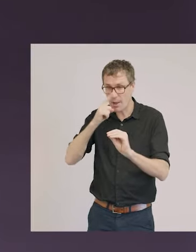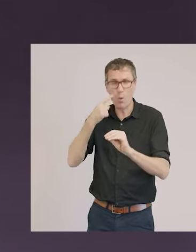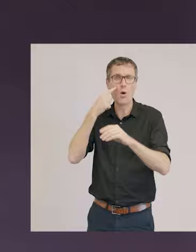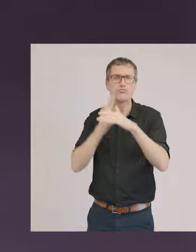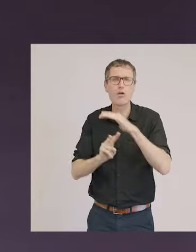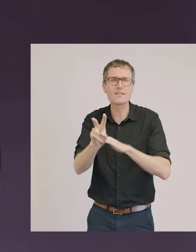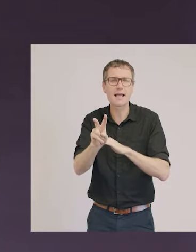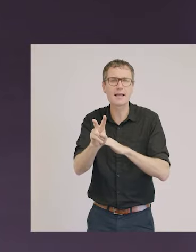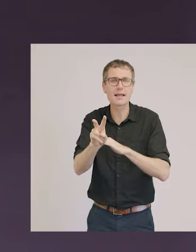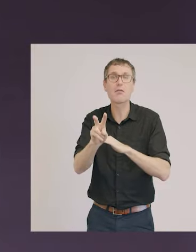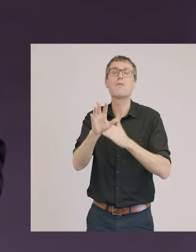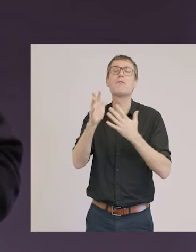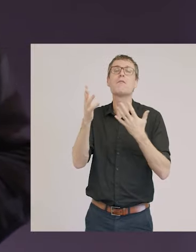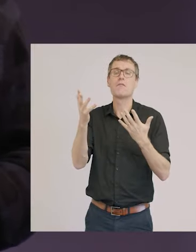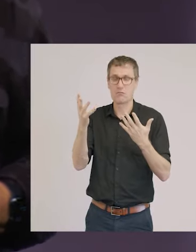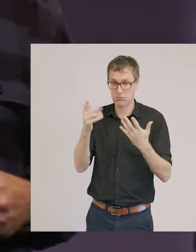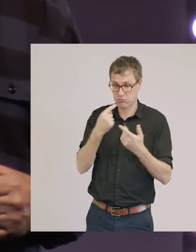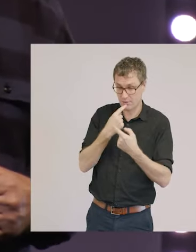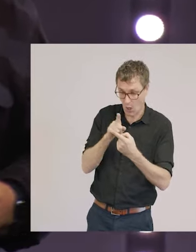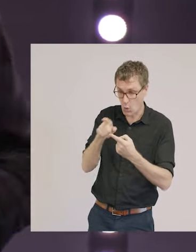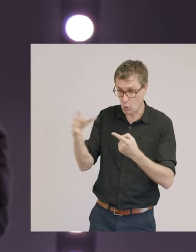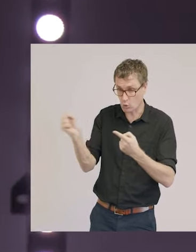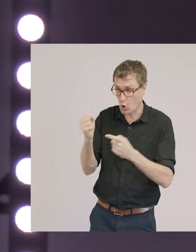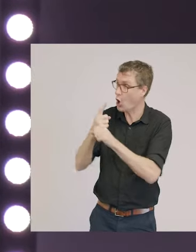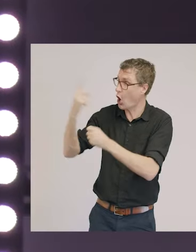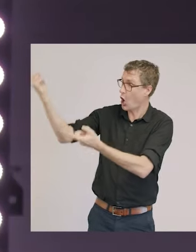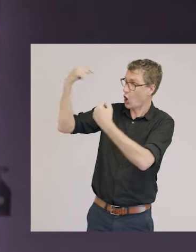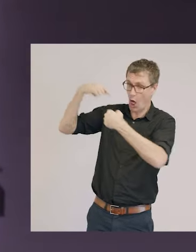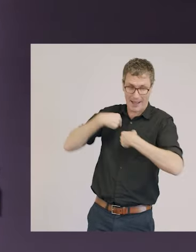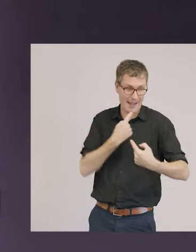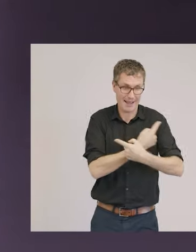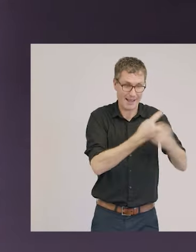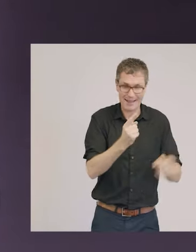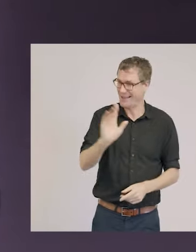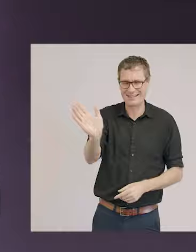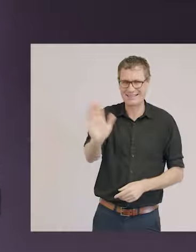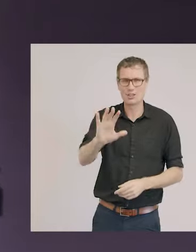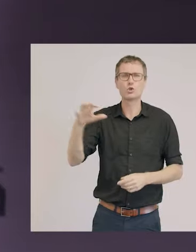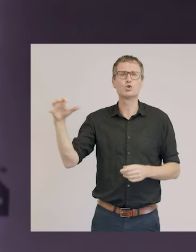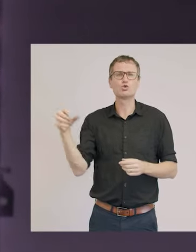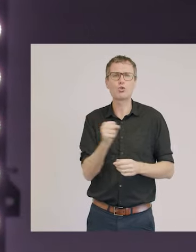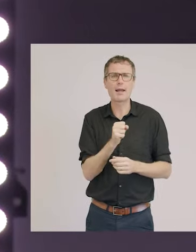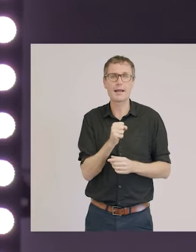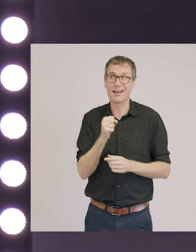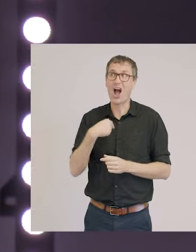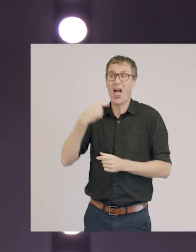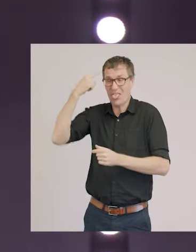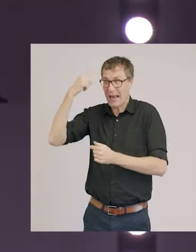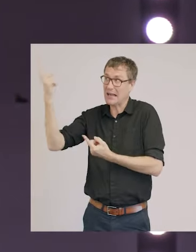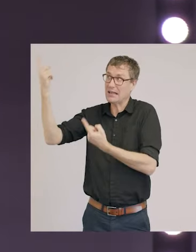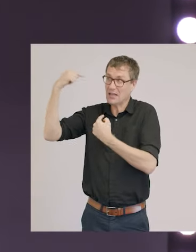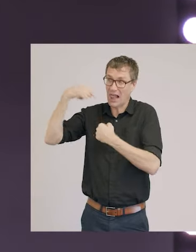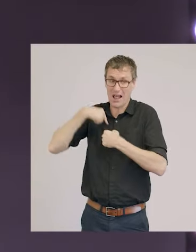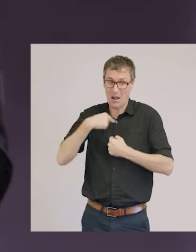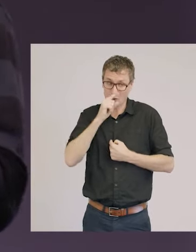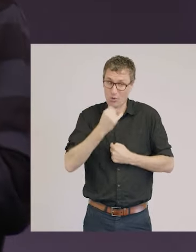to give words of prophecy and stuff, we never say to people, just say, God told me this. We say, look, I'm not 100% sure